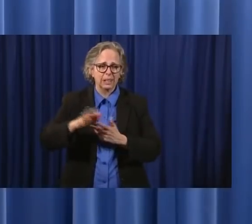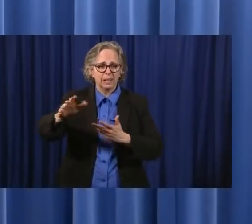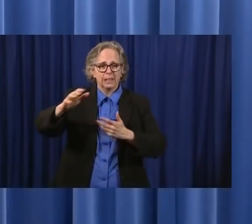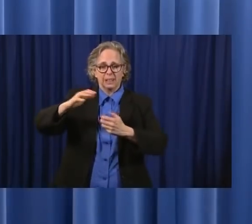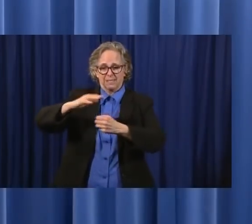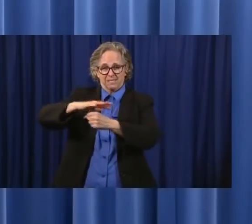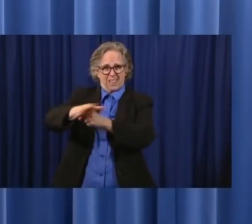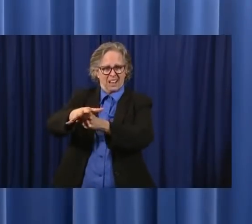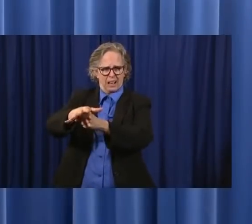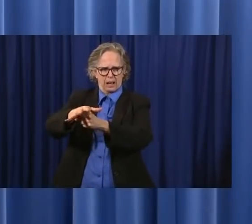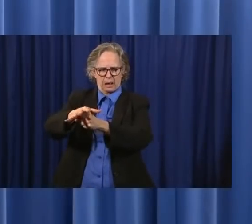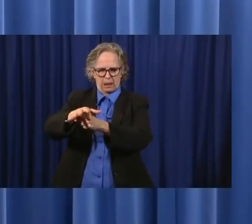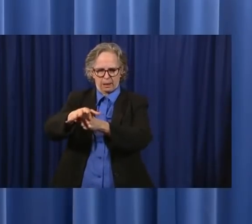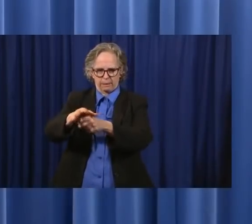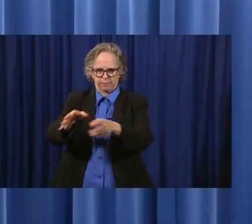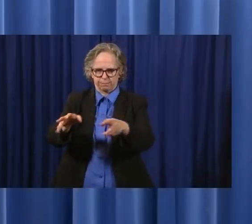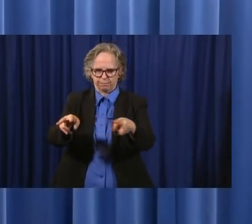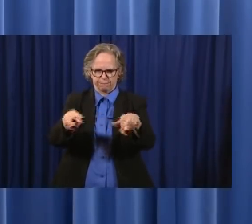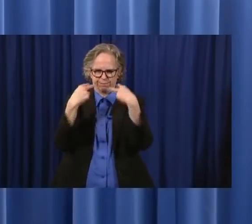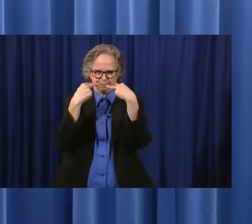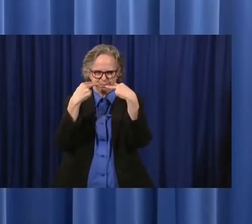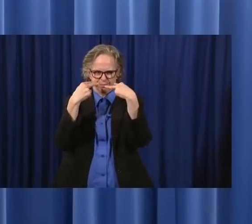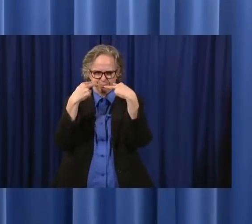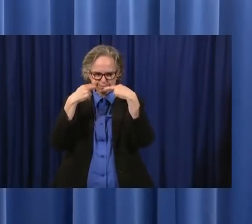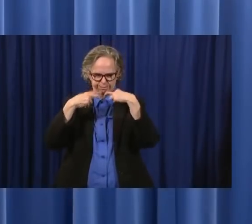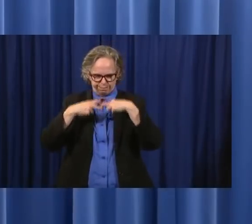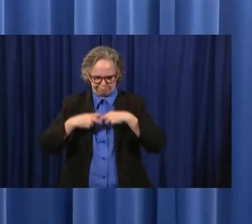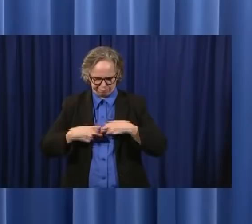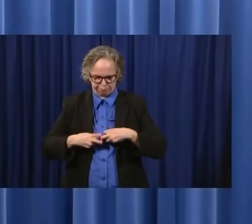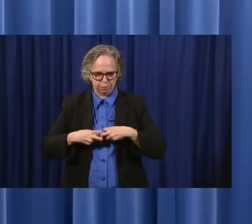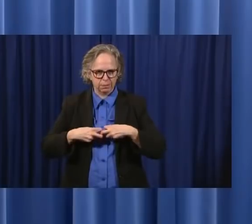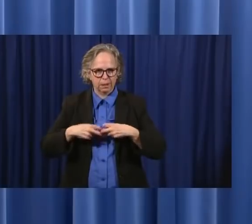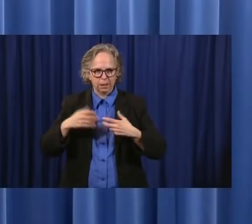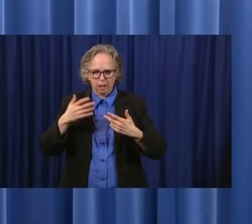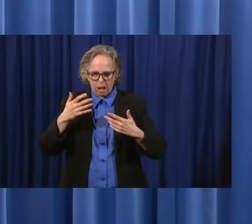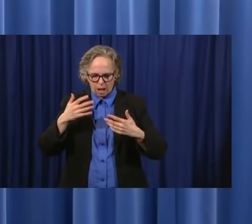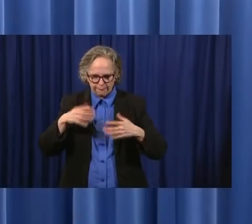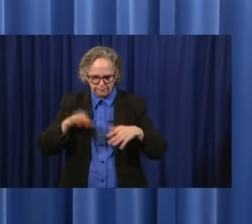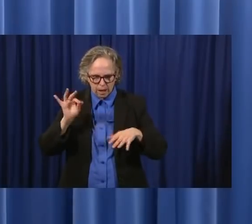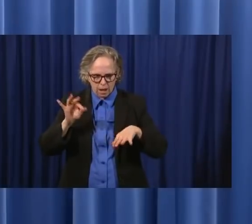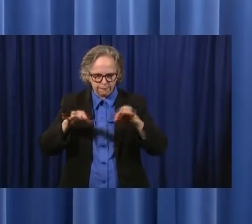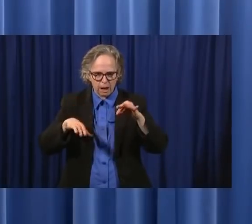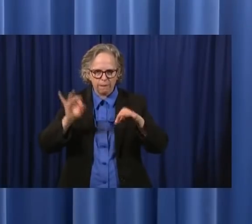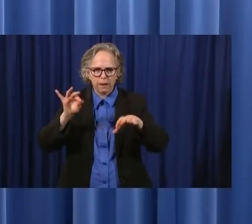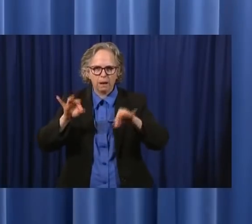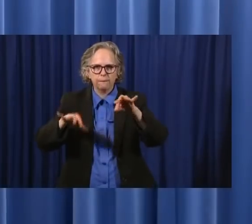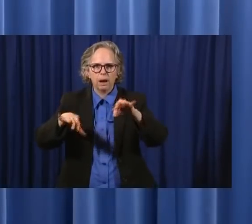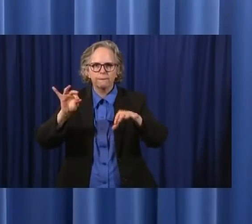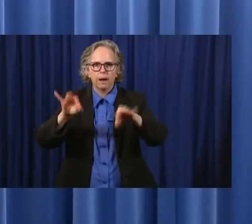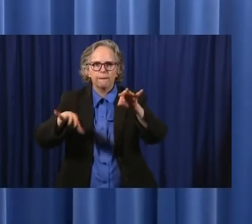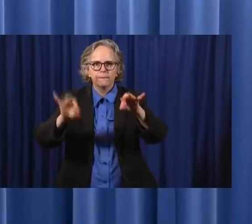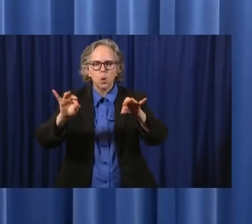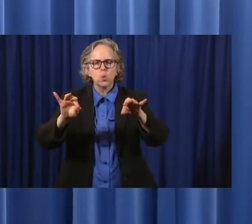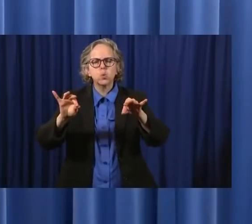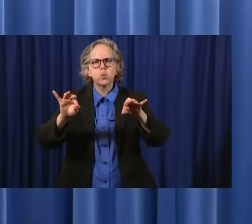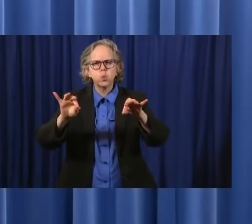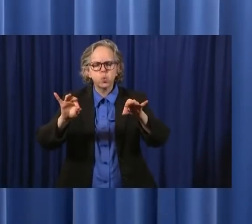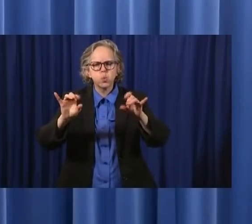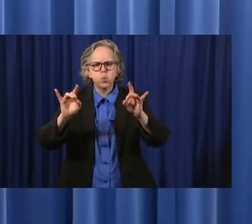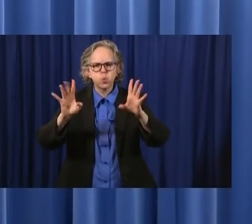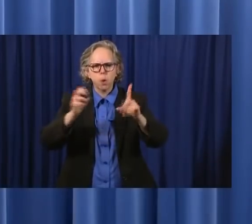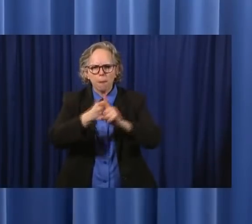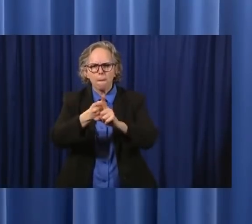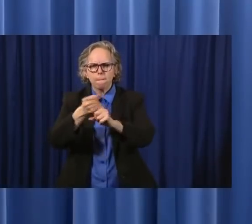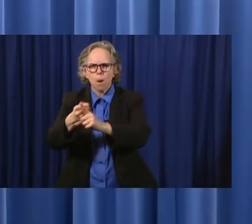pull back the curtain, whatever you want to say, to disclose to something that we really knew.